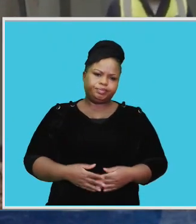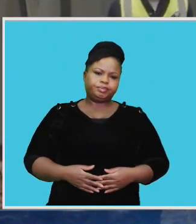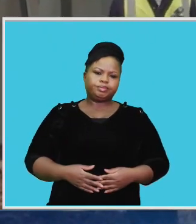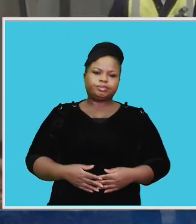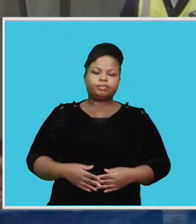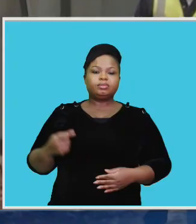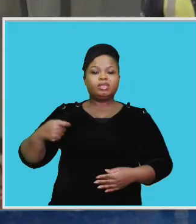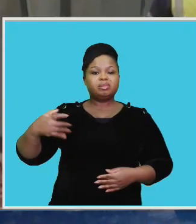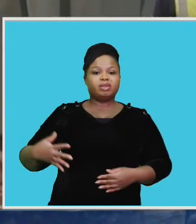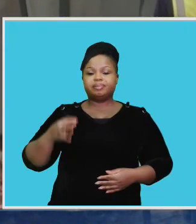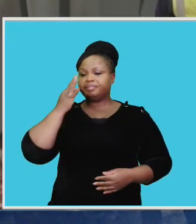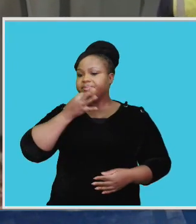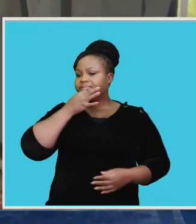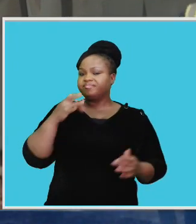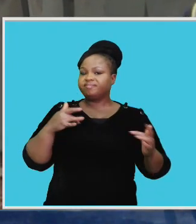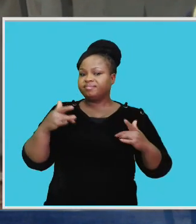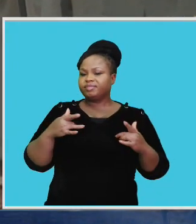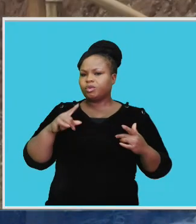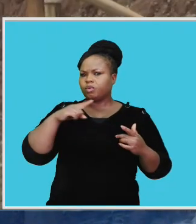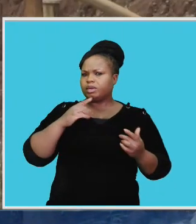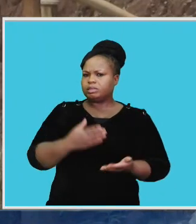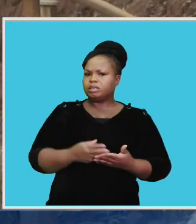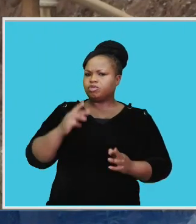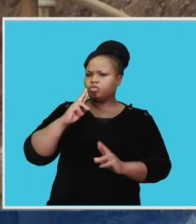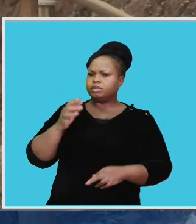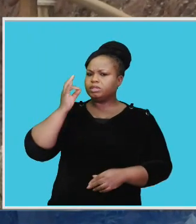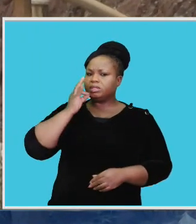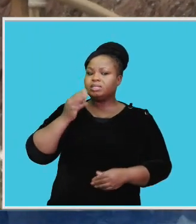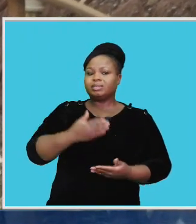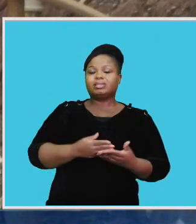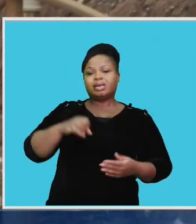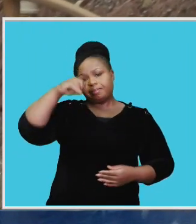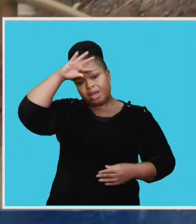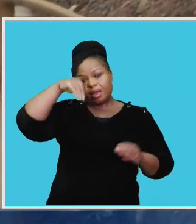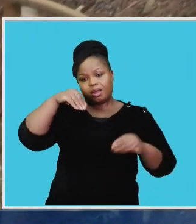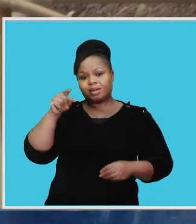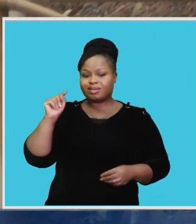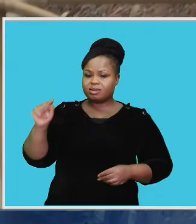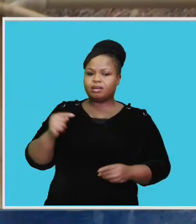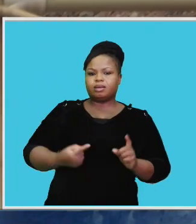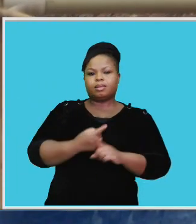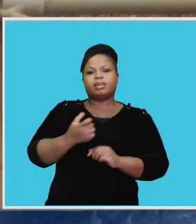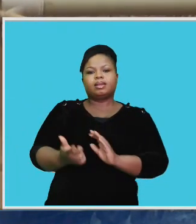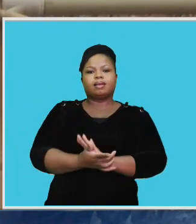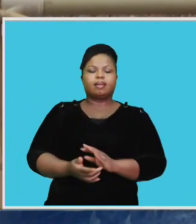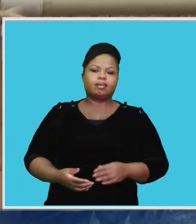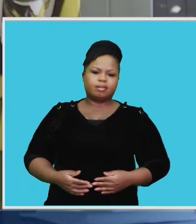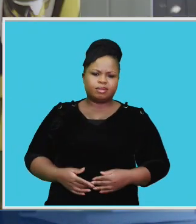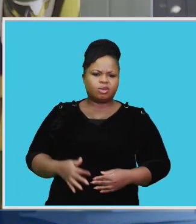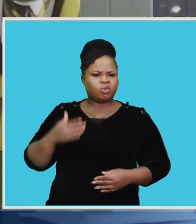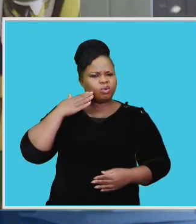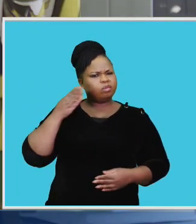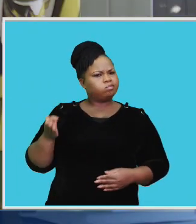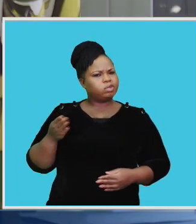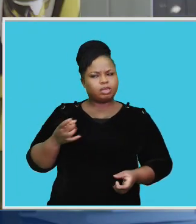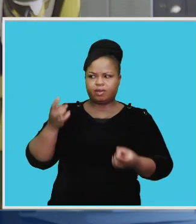usomlomo uzokalisa ukukhathazeka ngembiko ethi kukhona abavukuzayo ngongemthetho. When we were there on site, we got